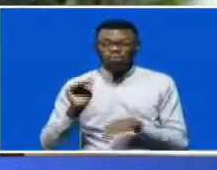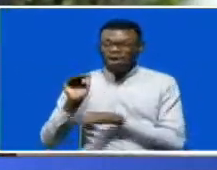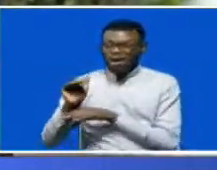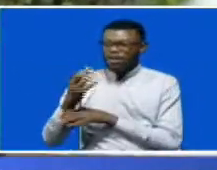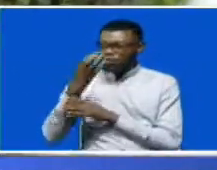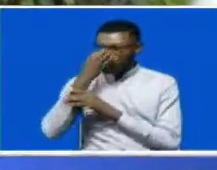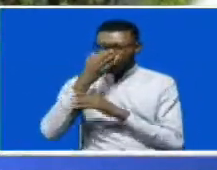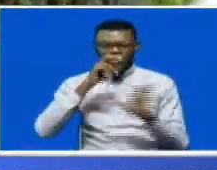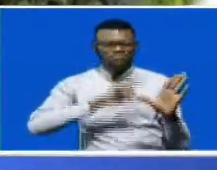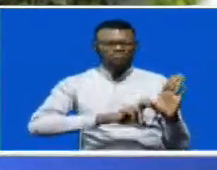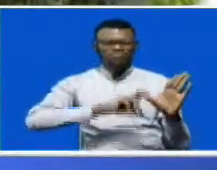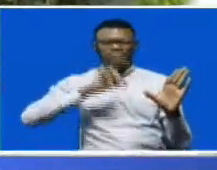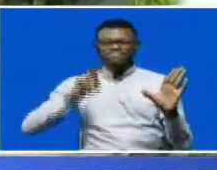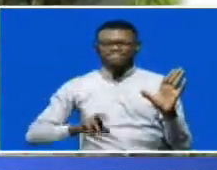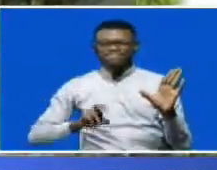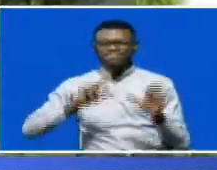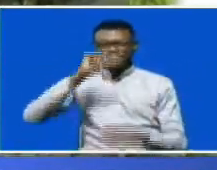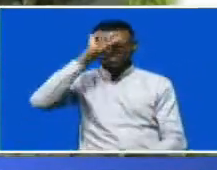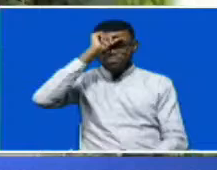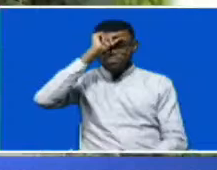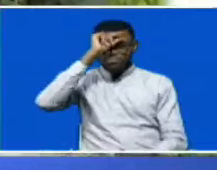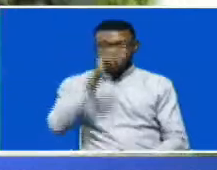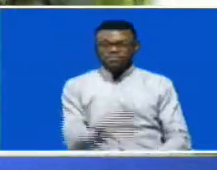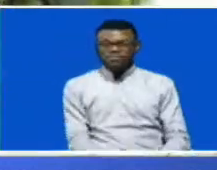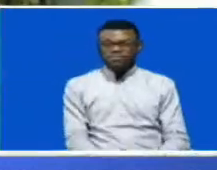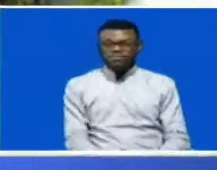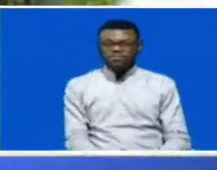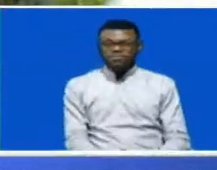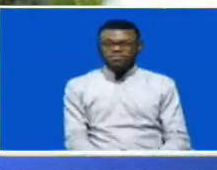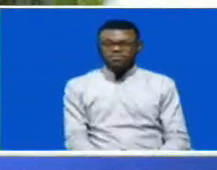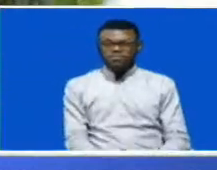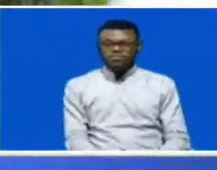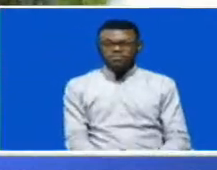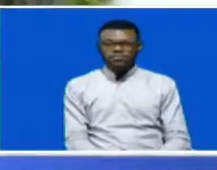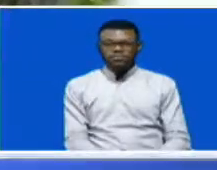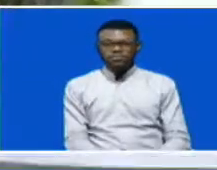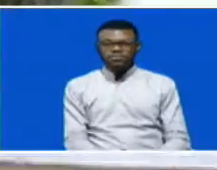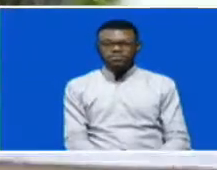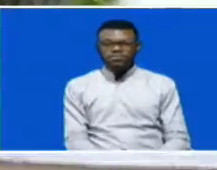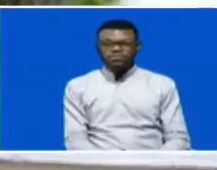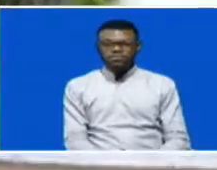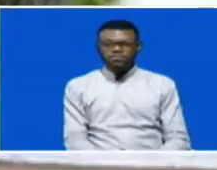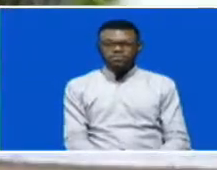Ruto to resign from government. Duncan Hemba, KTN News.